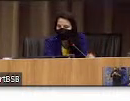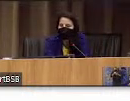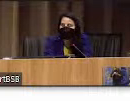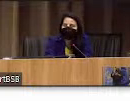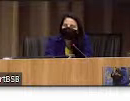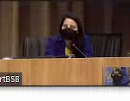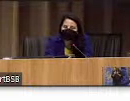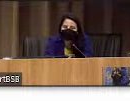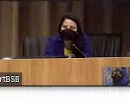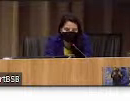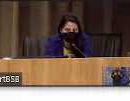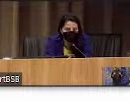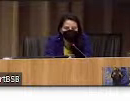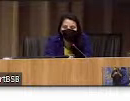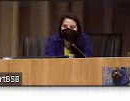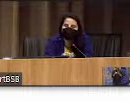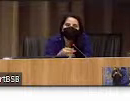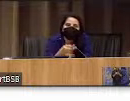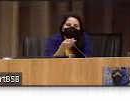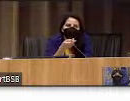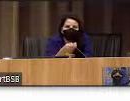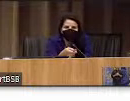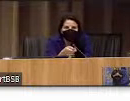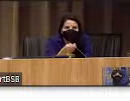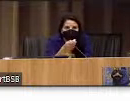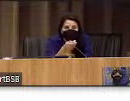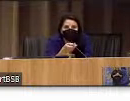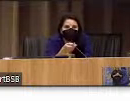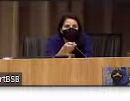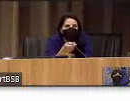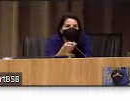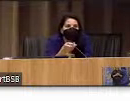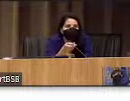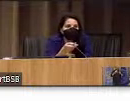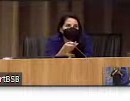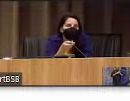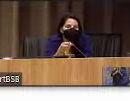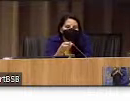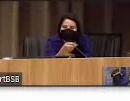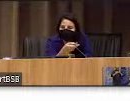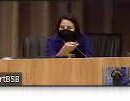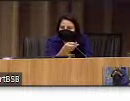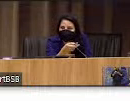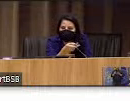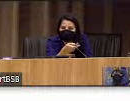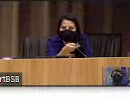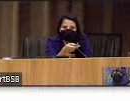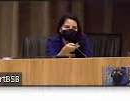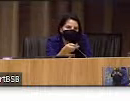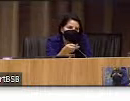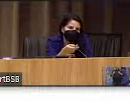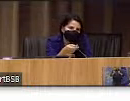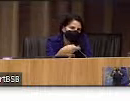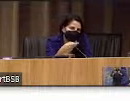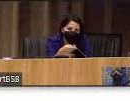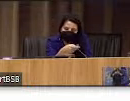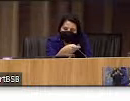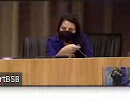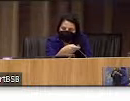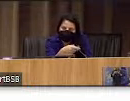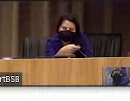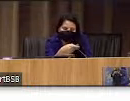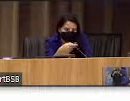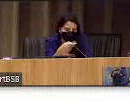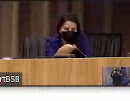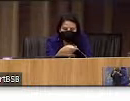In my watch, there's still 3 minutes. Okay, but I'm almost going to an end. And then we have to